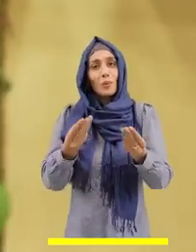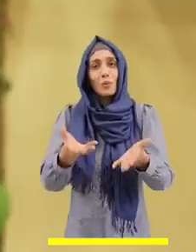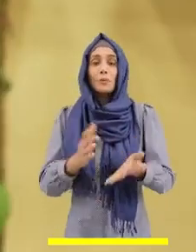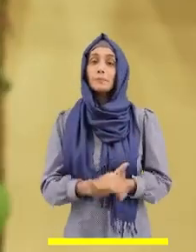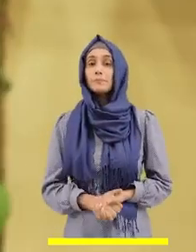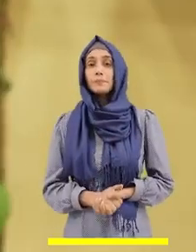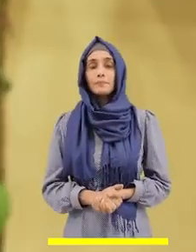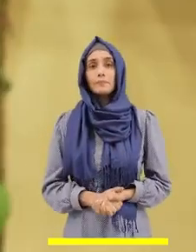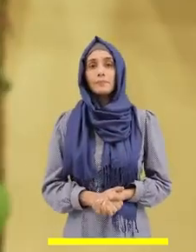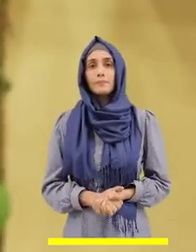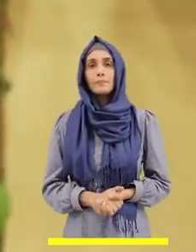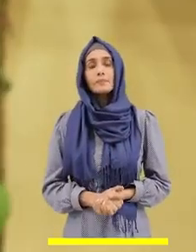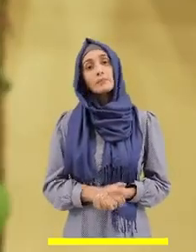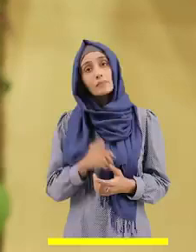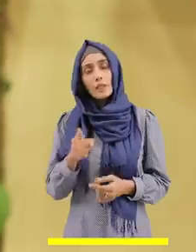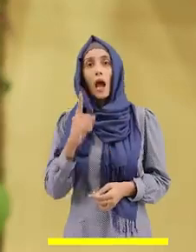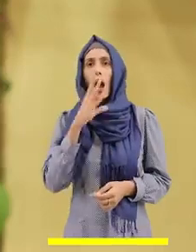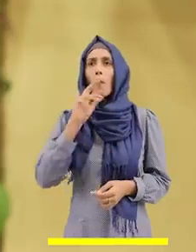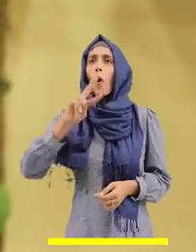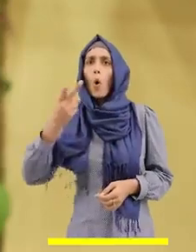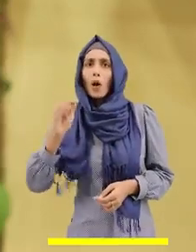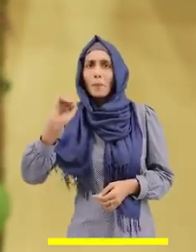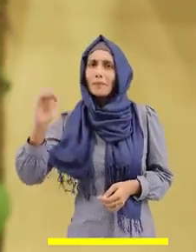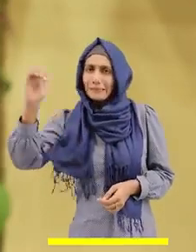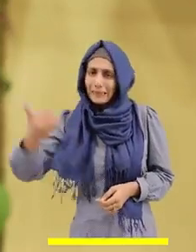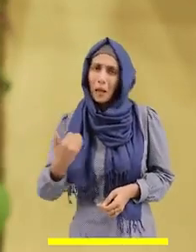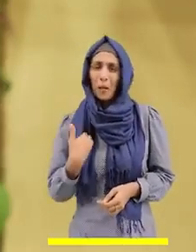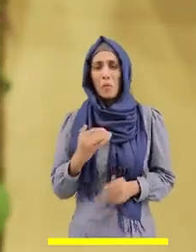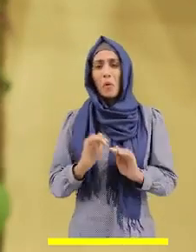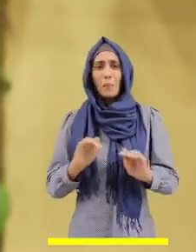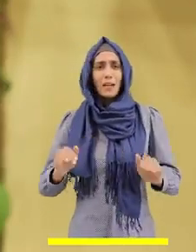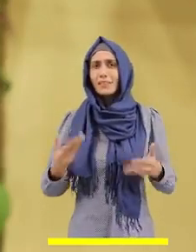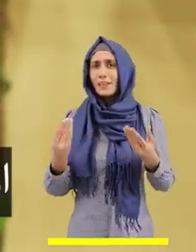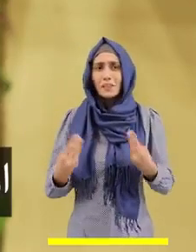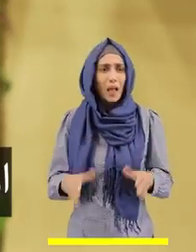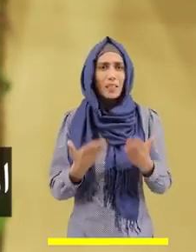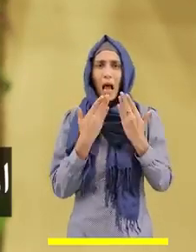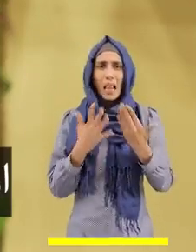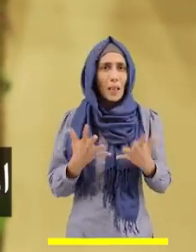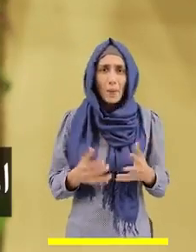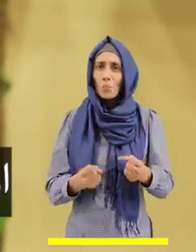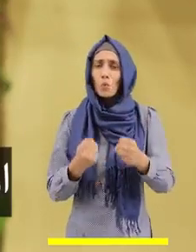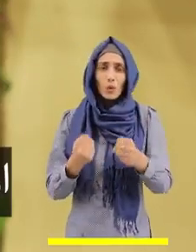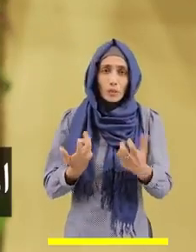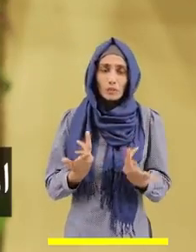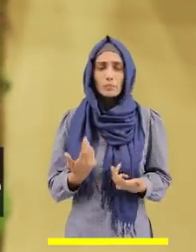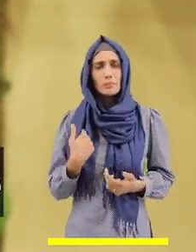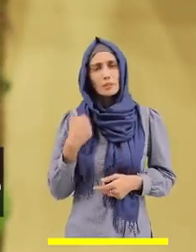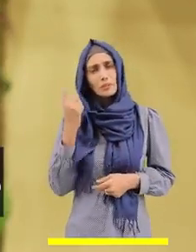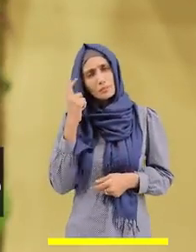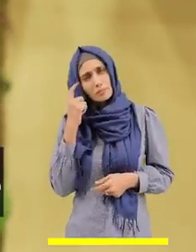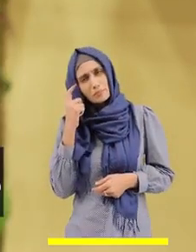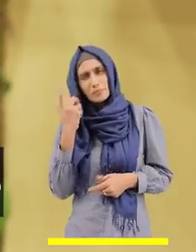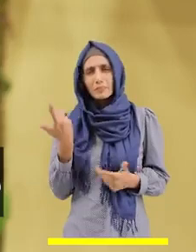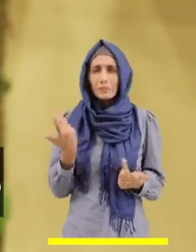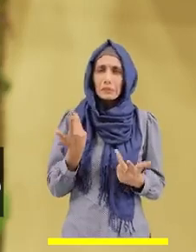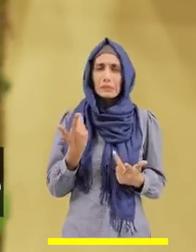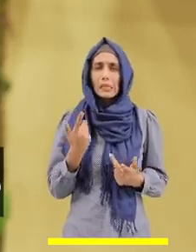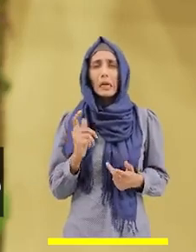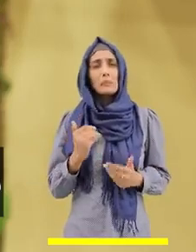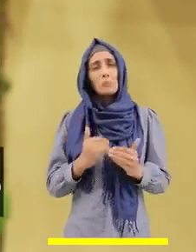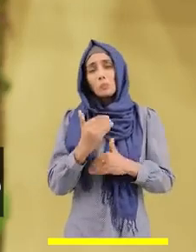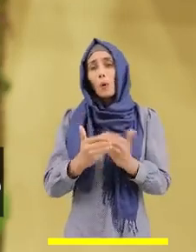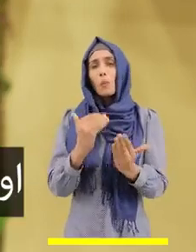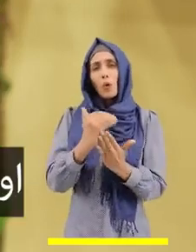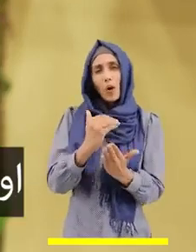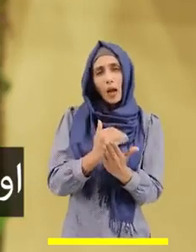job. And from there, parents came to us, oh, hamare bache deaf, kya kare? I said, chalo, bring